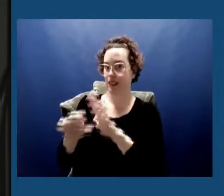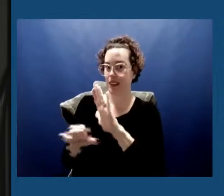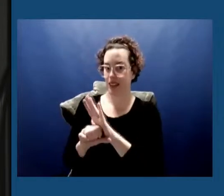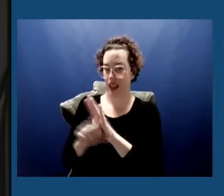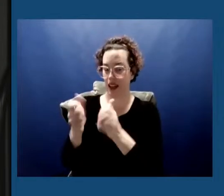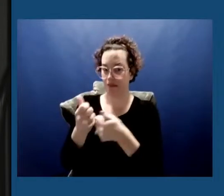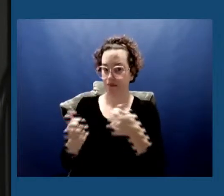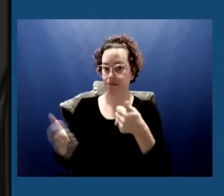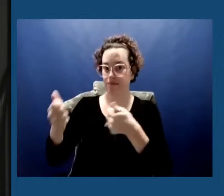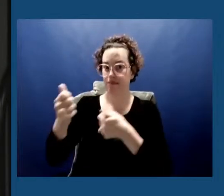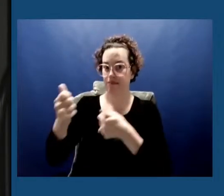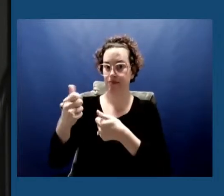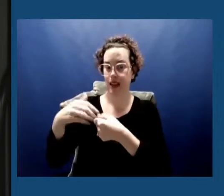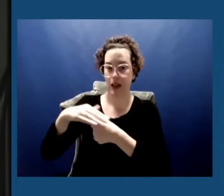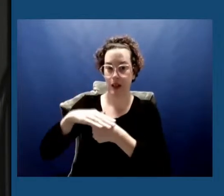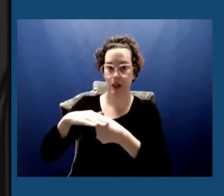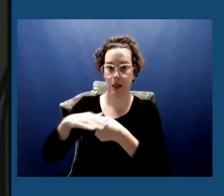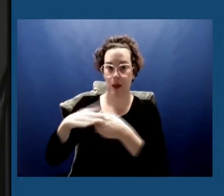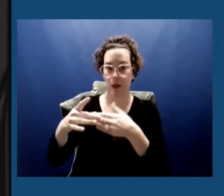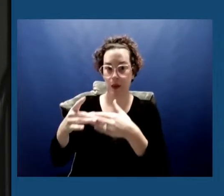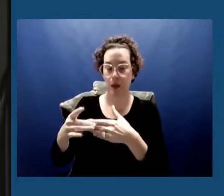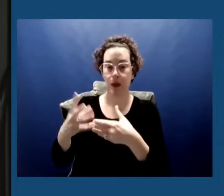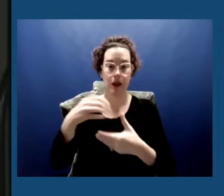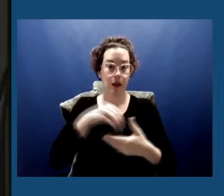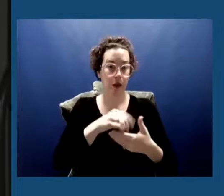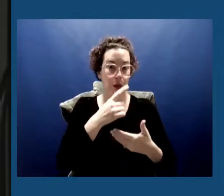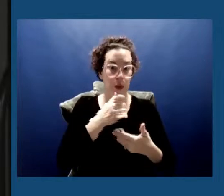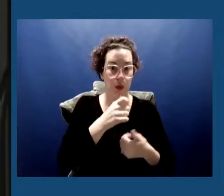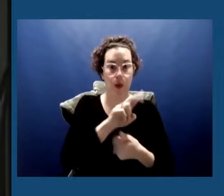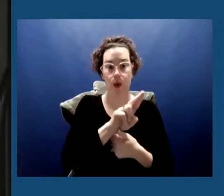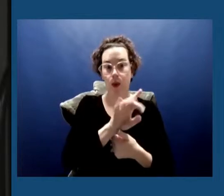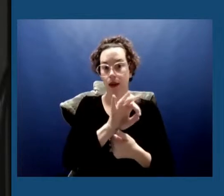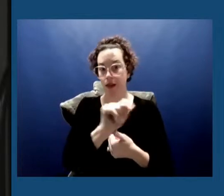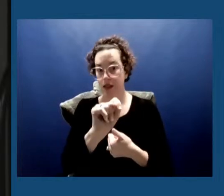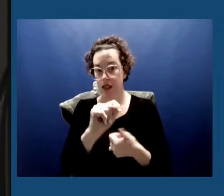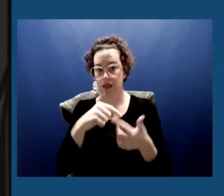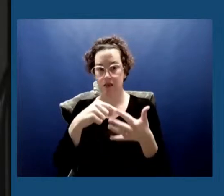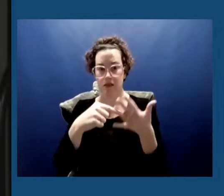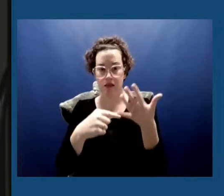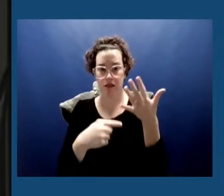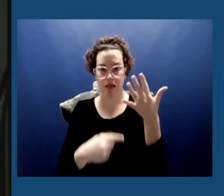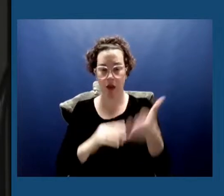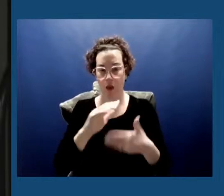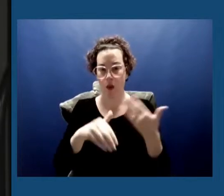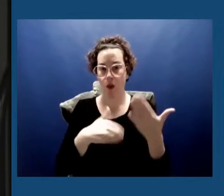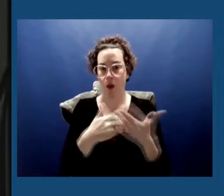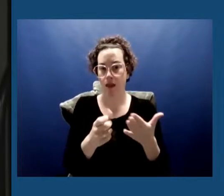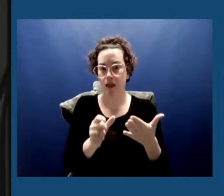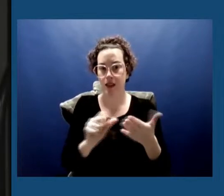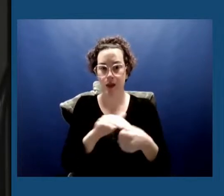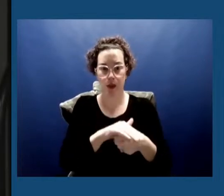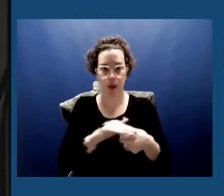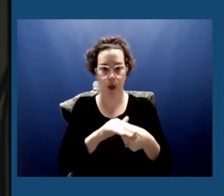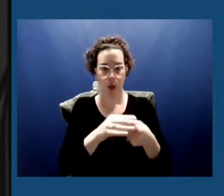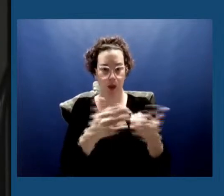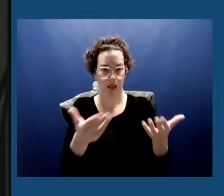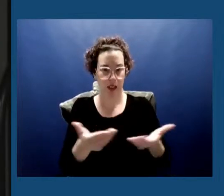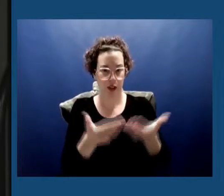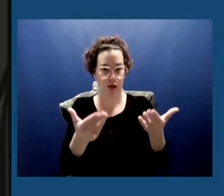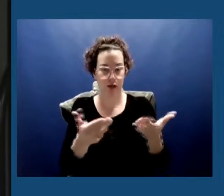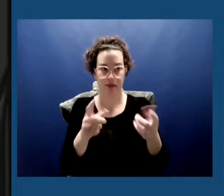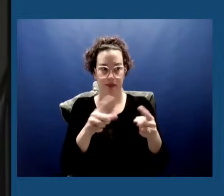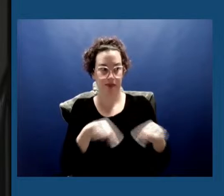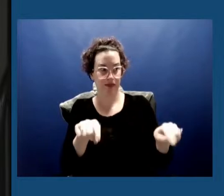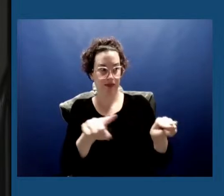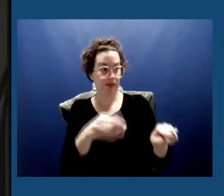of our locals, including UFT and including all the Syracuse locals that are here, and I say, I have a crazy